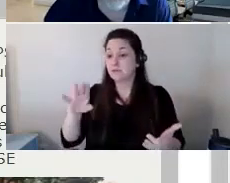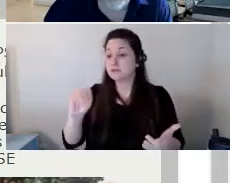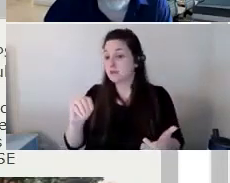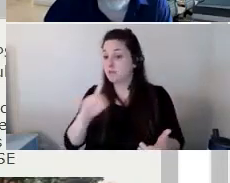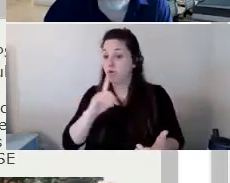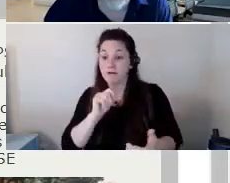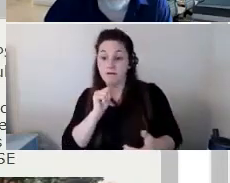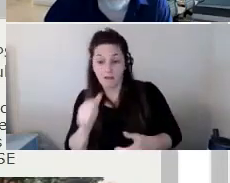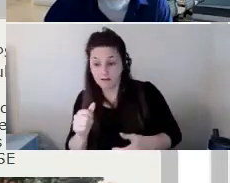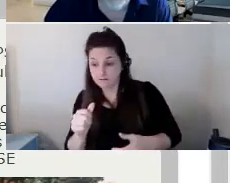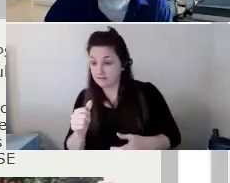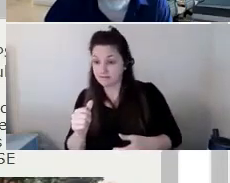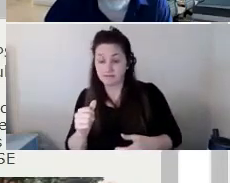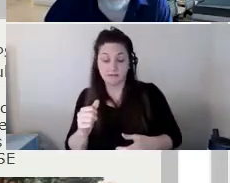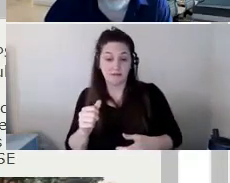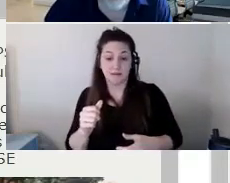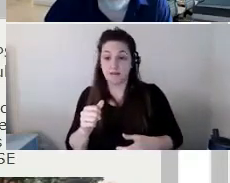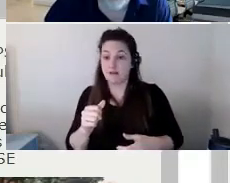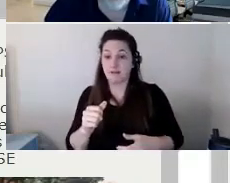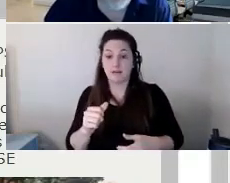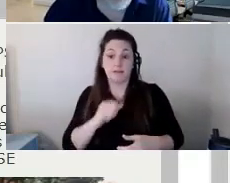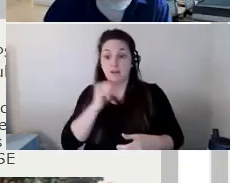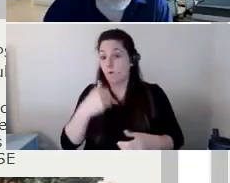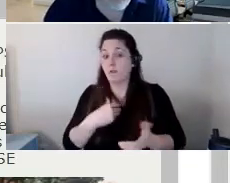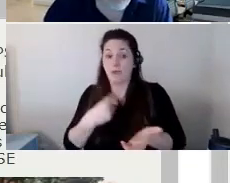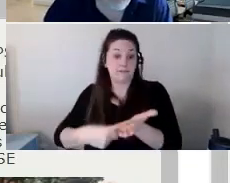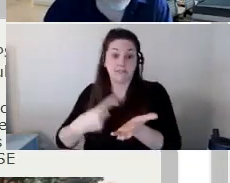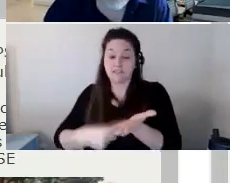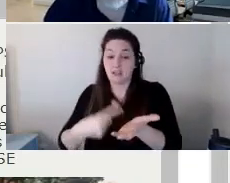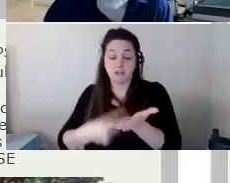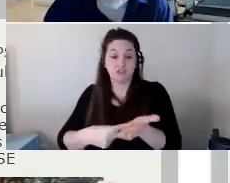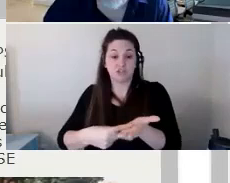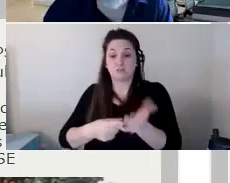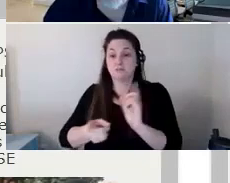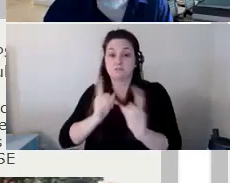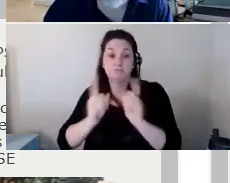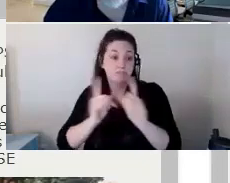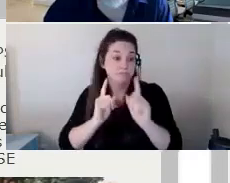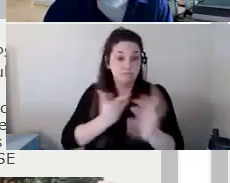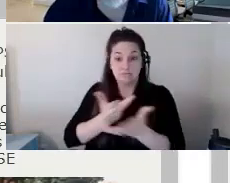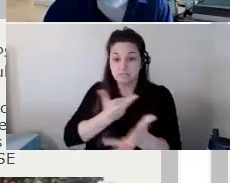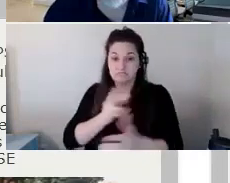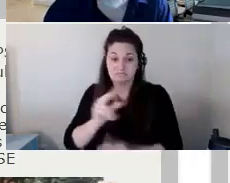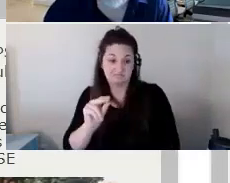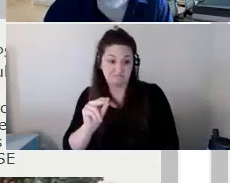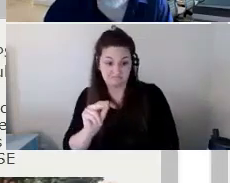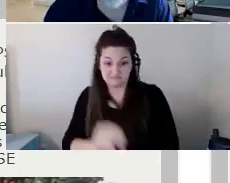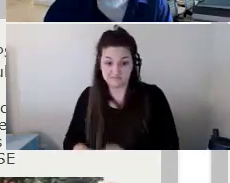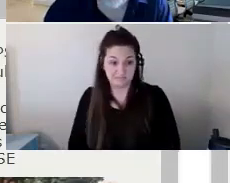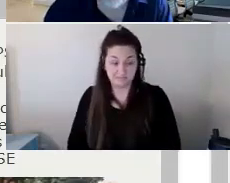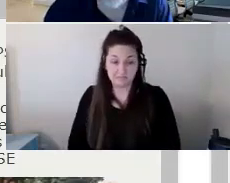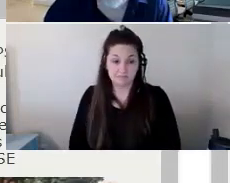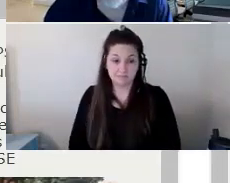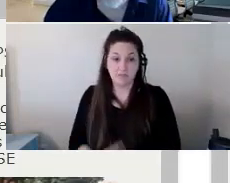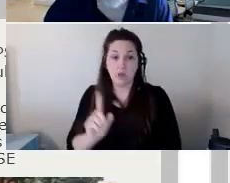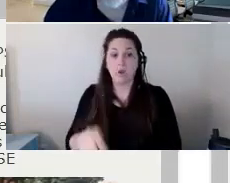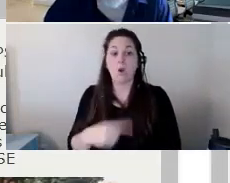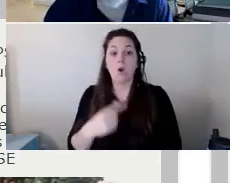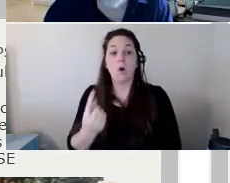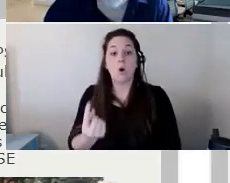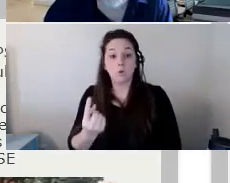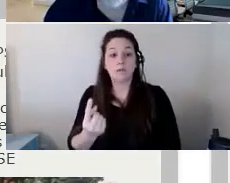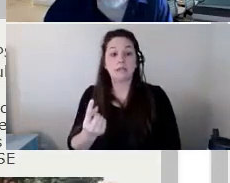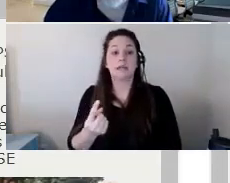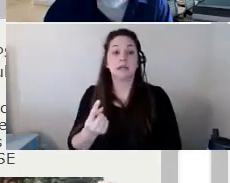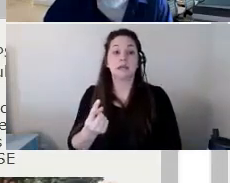not have really discussion fora or great debates. It's only those sessions,